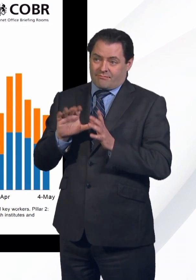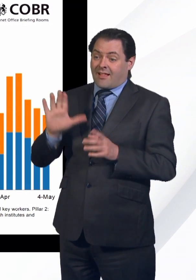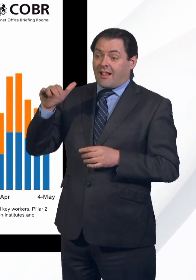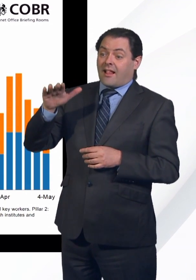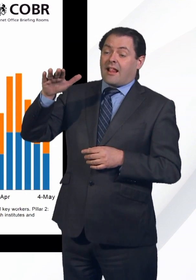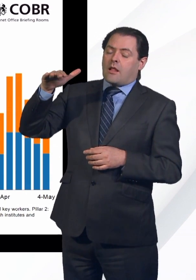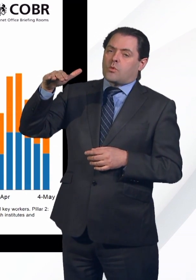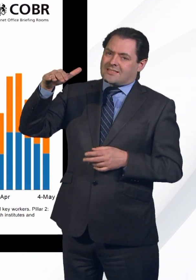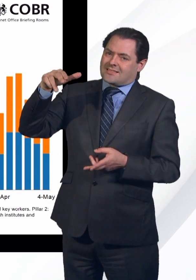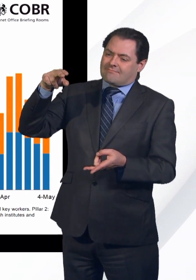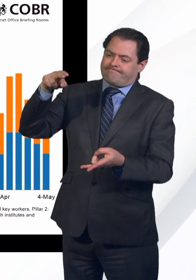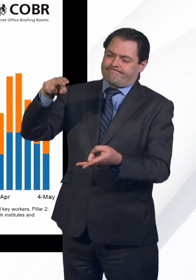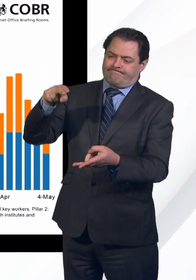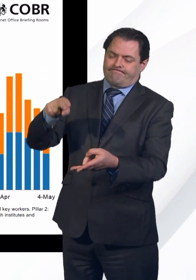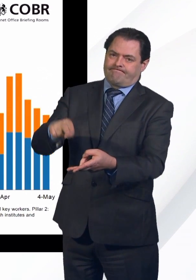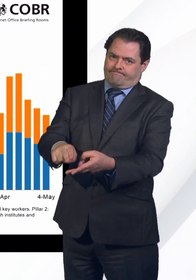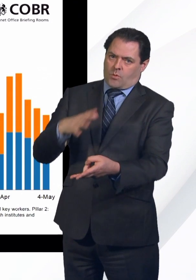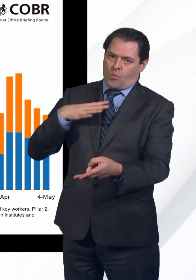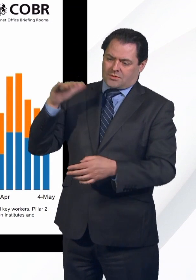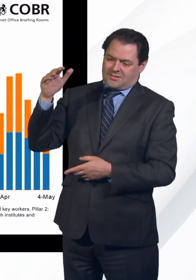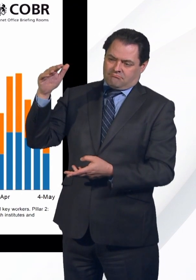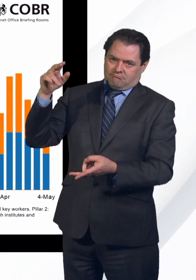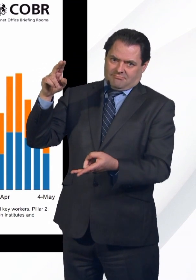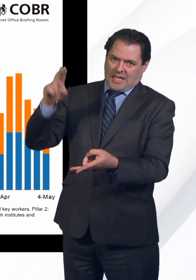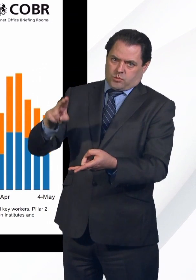index, and we have to get cases lower.